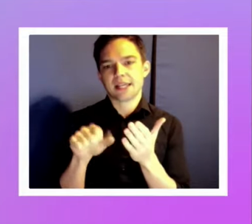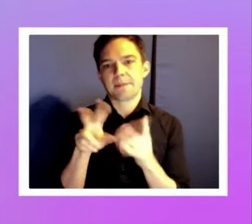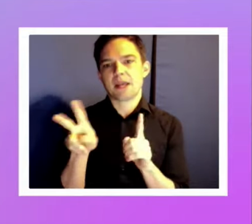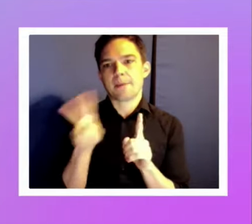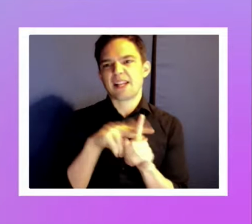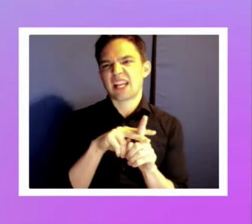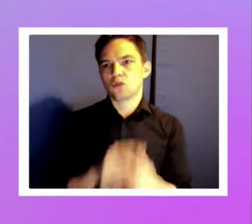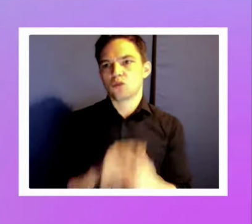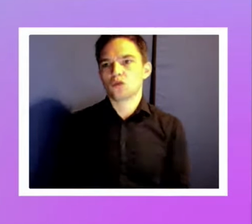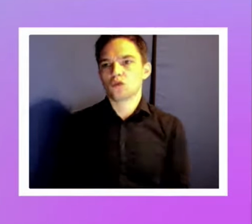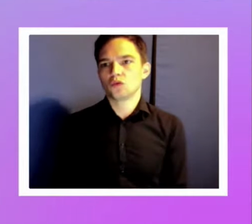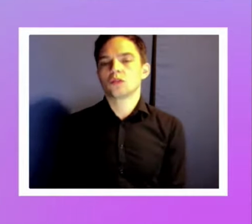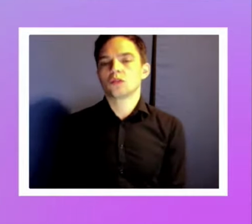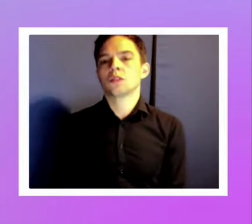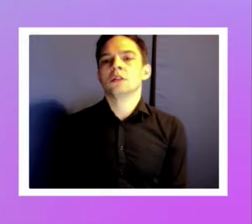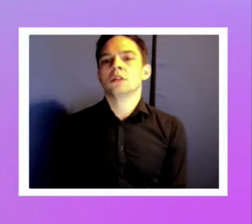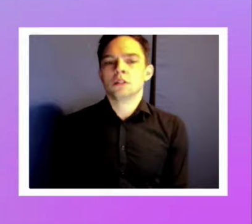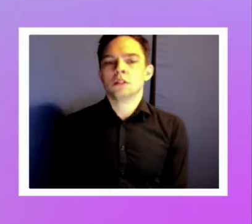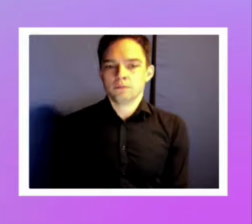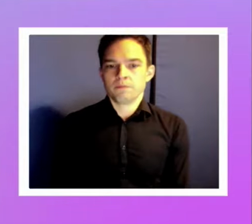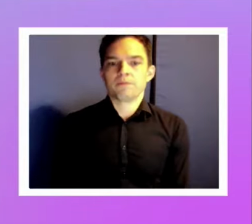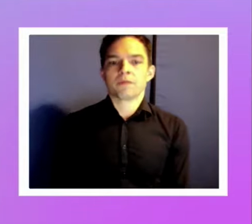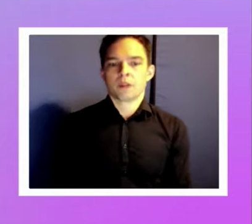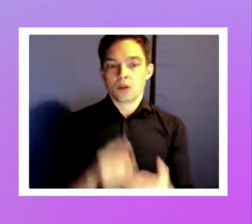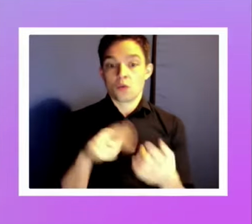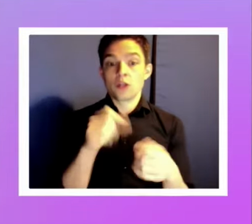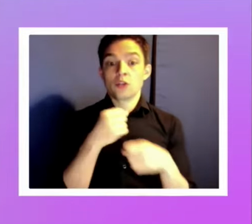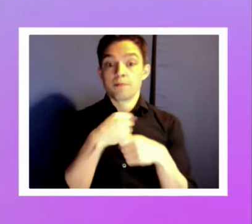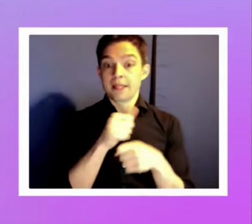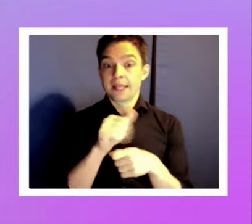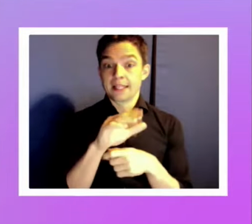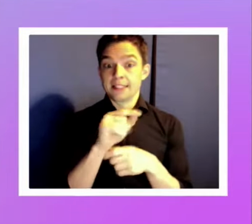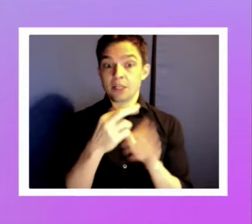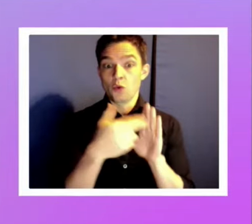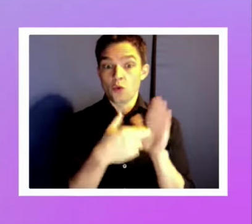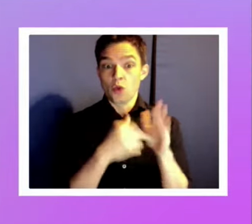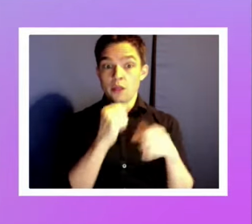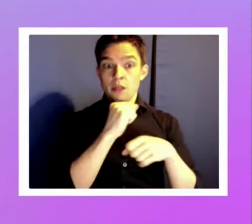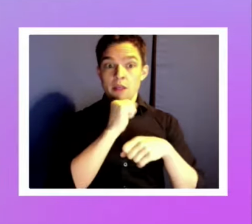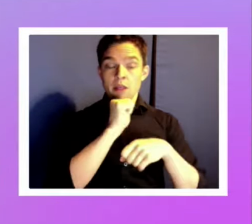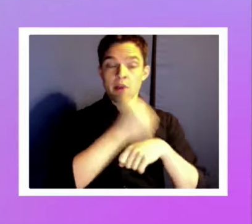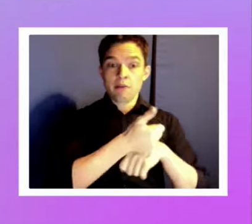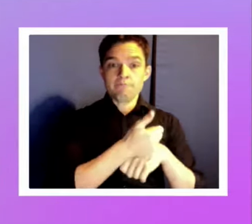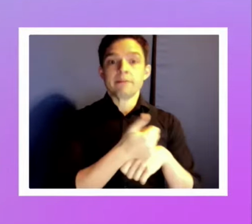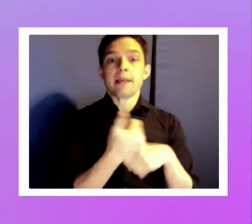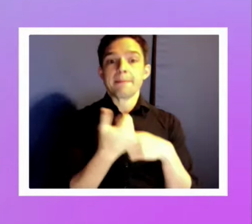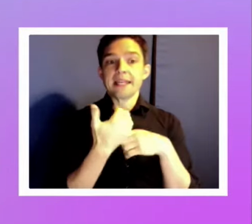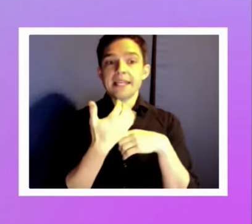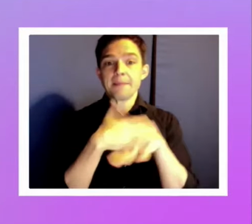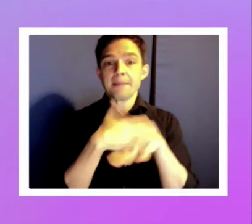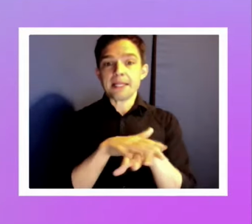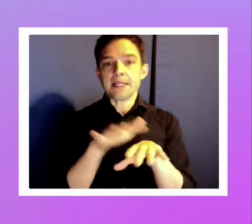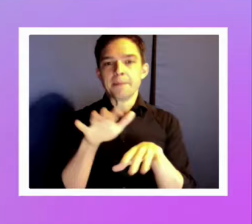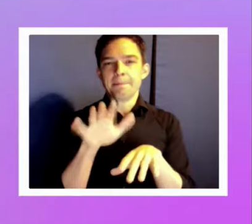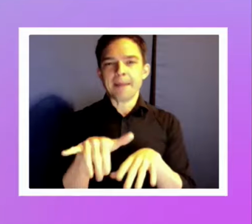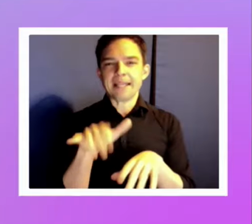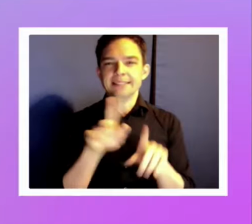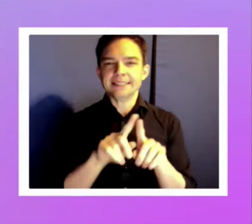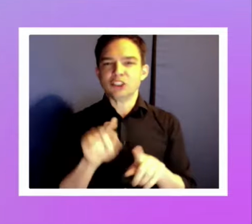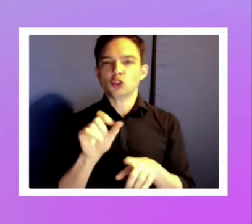to. So once these ACT rules are created, they can be implemented by tools. So